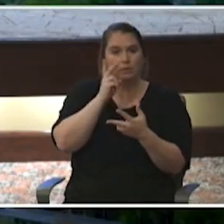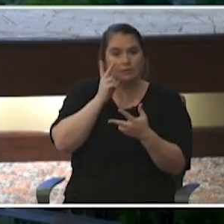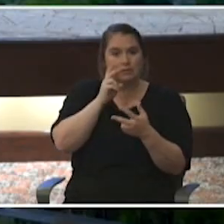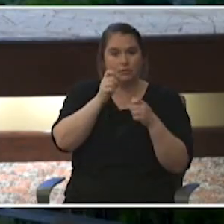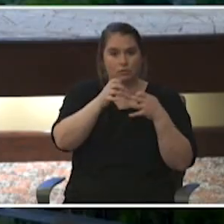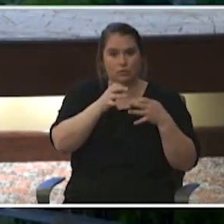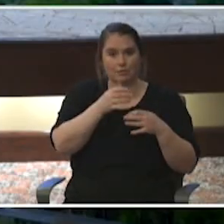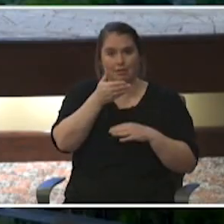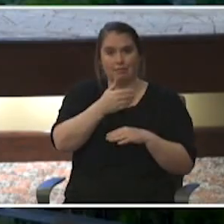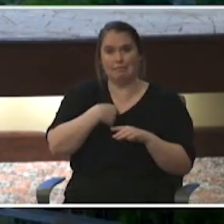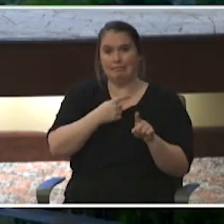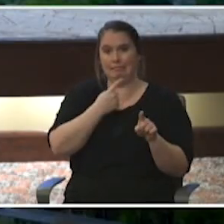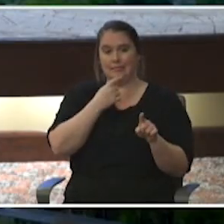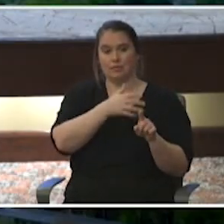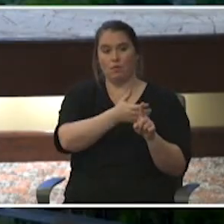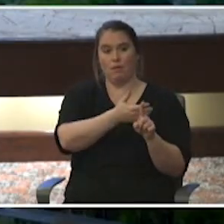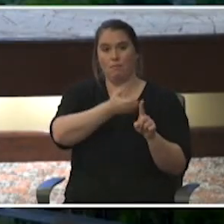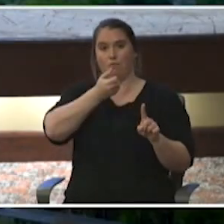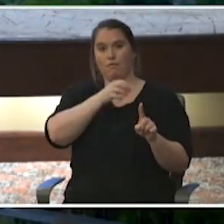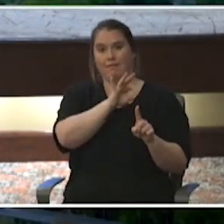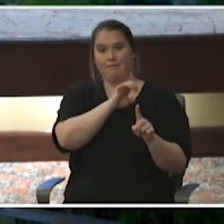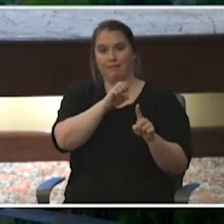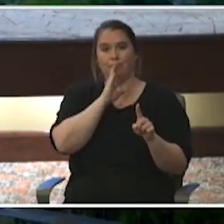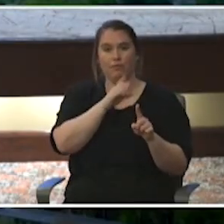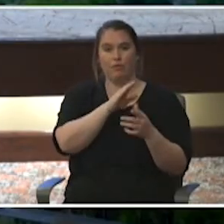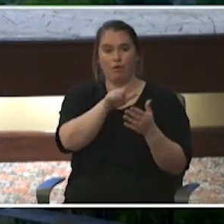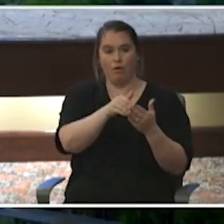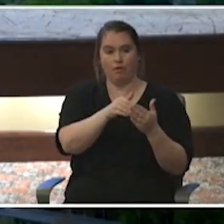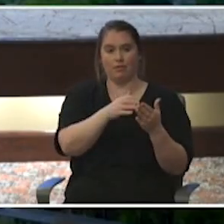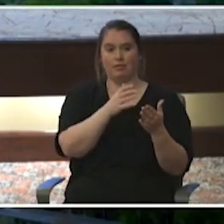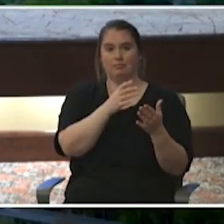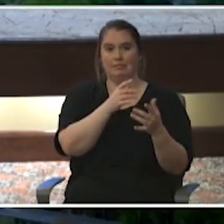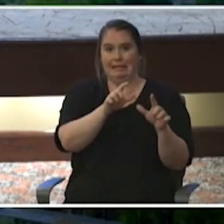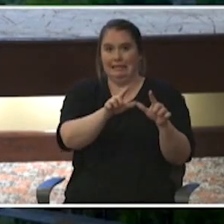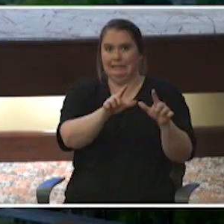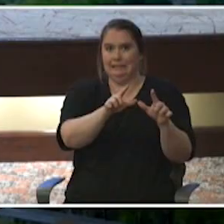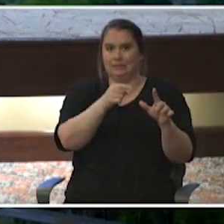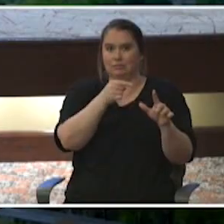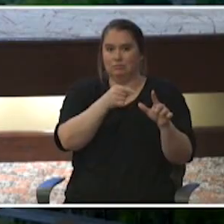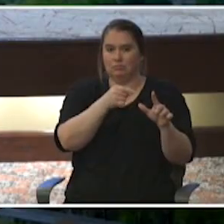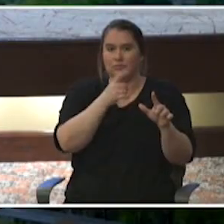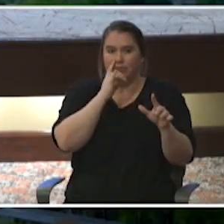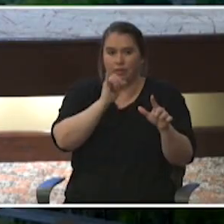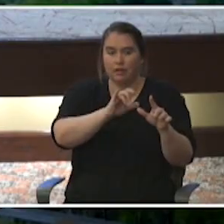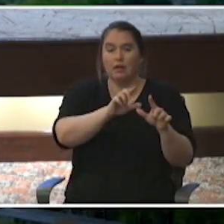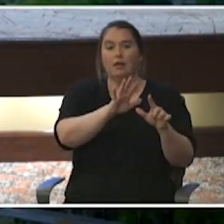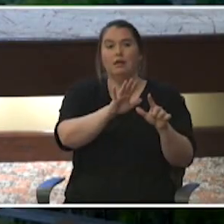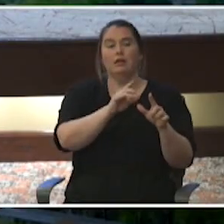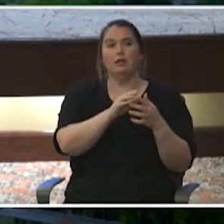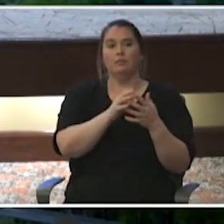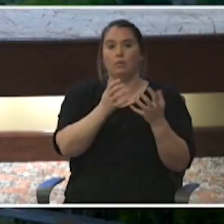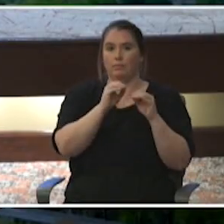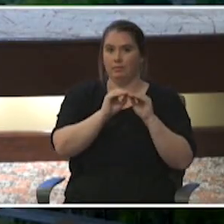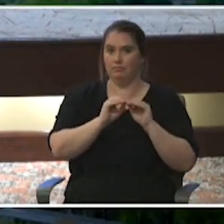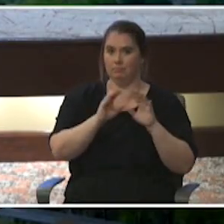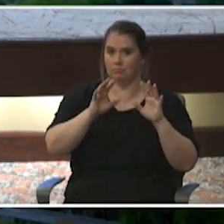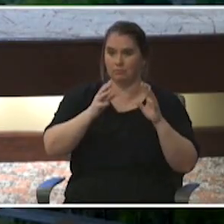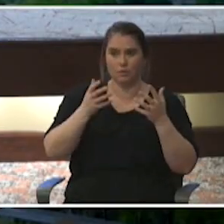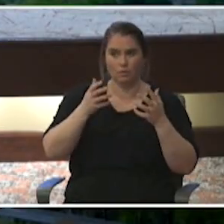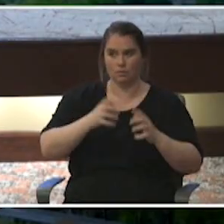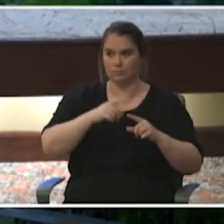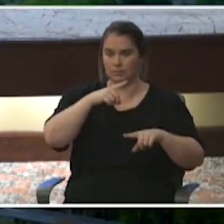description that says remove fee related to alcoholic beverage licensing. We wanted to make clear that, to make sure it's not confused